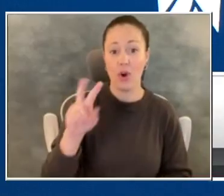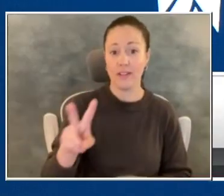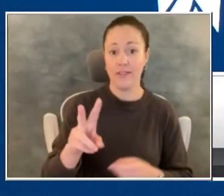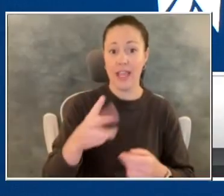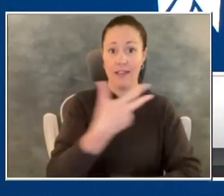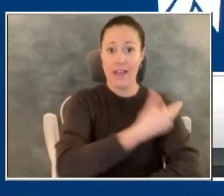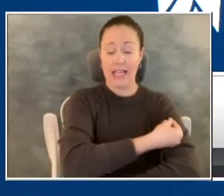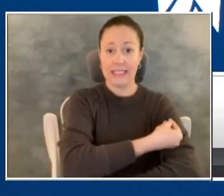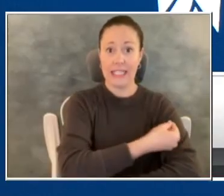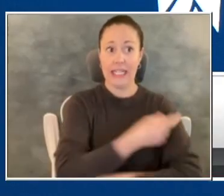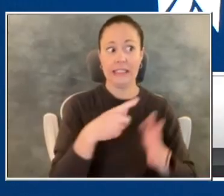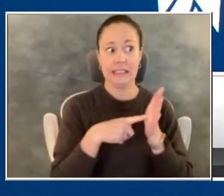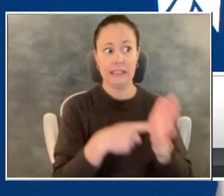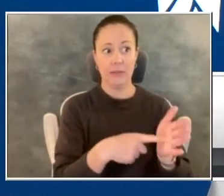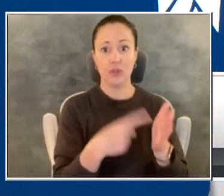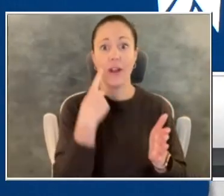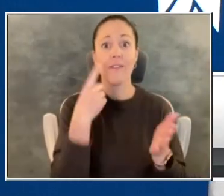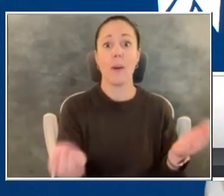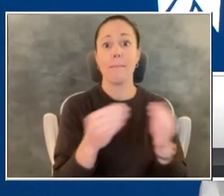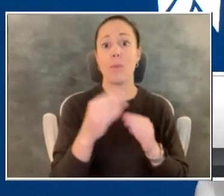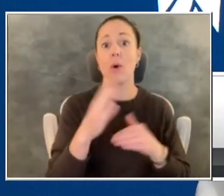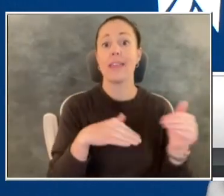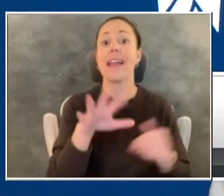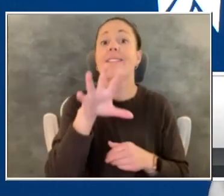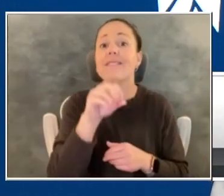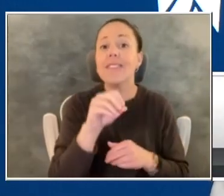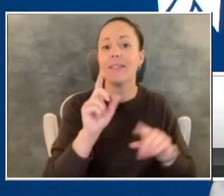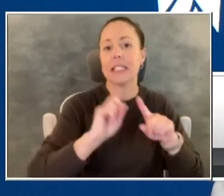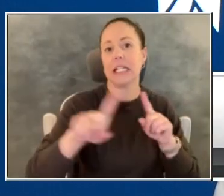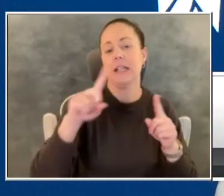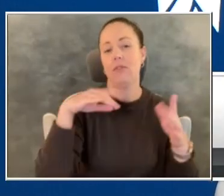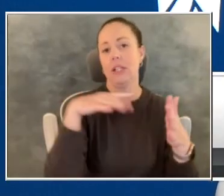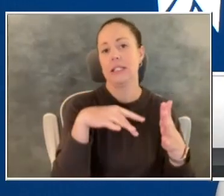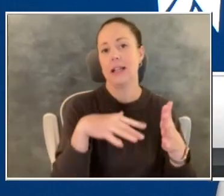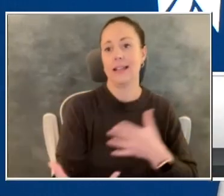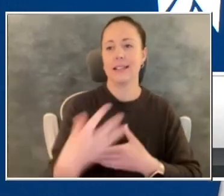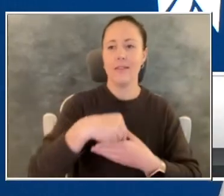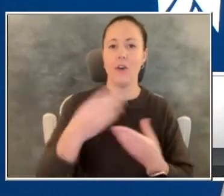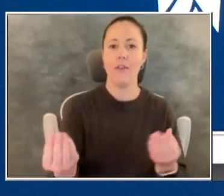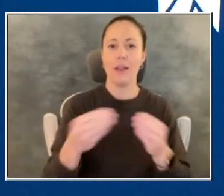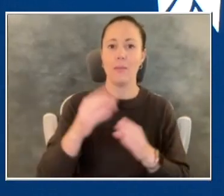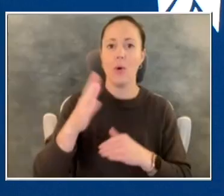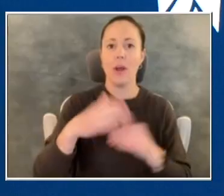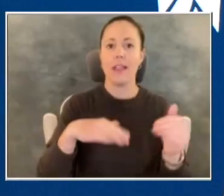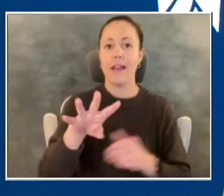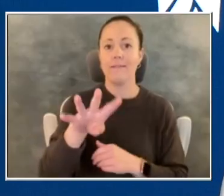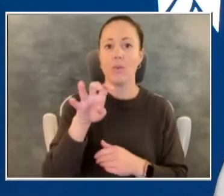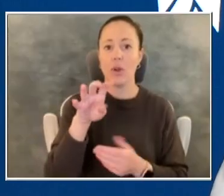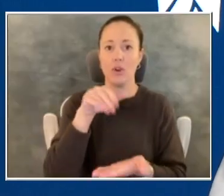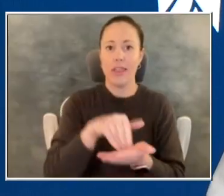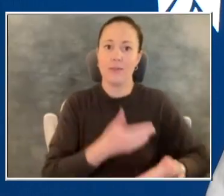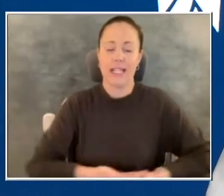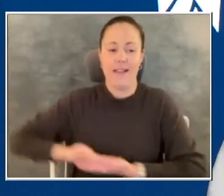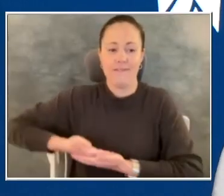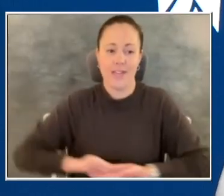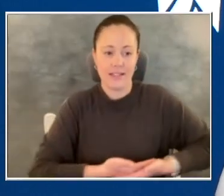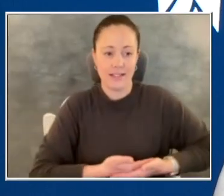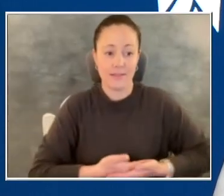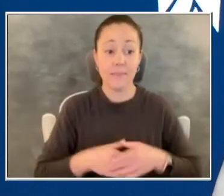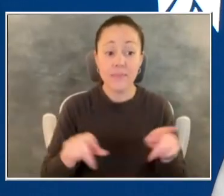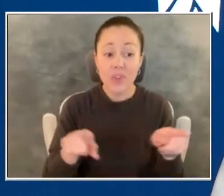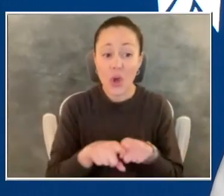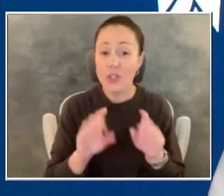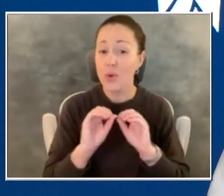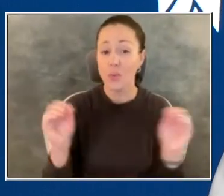over 50 clinical studies involving more than 400,000 infants. Additionally, there have been no new safety